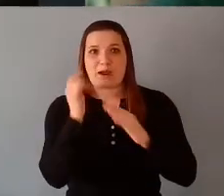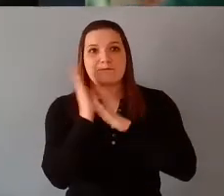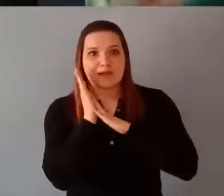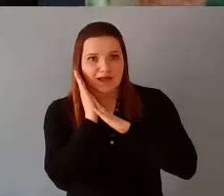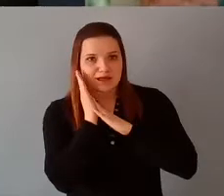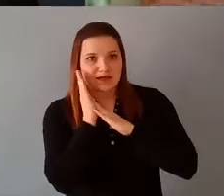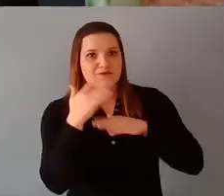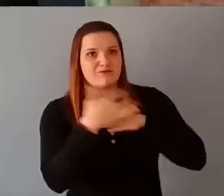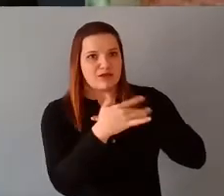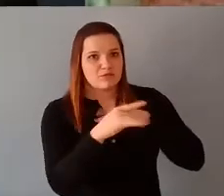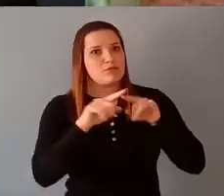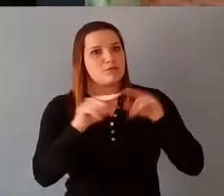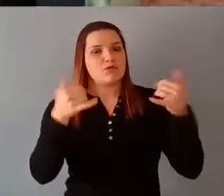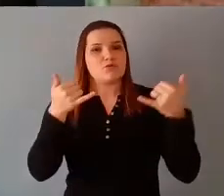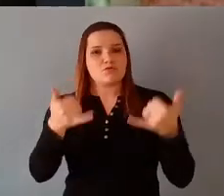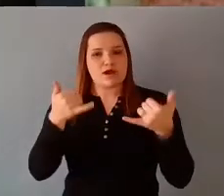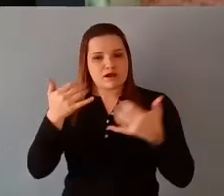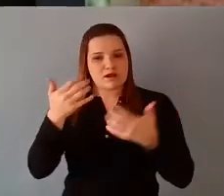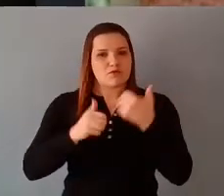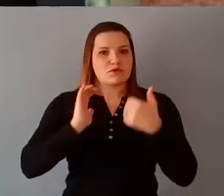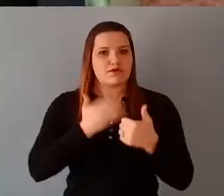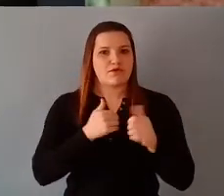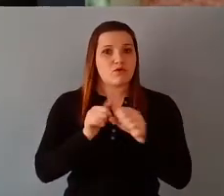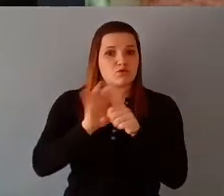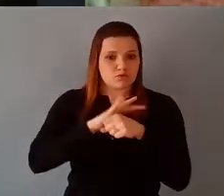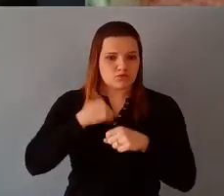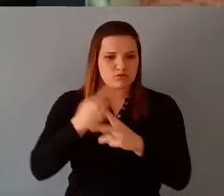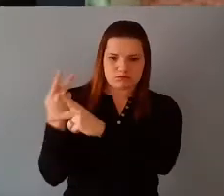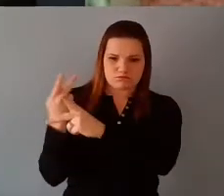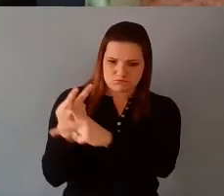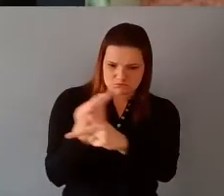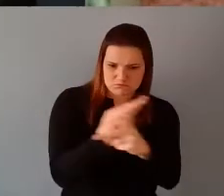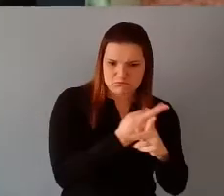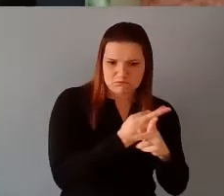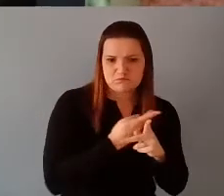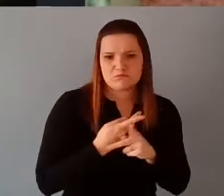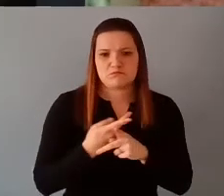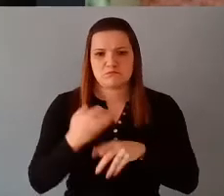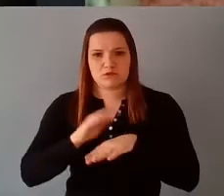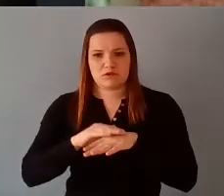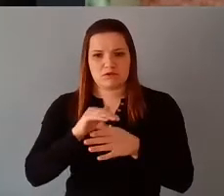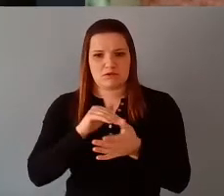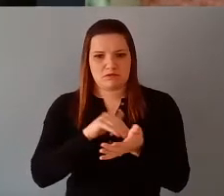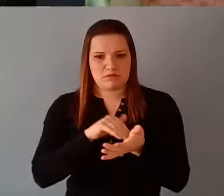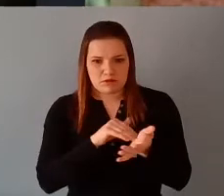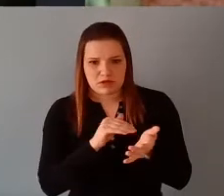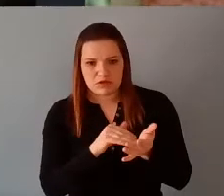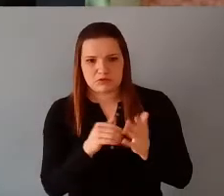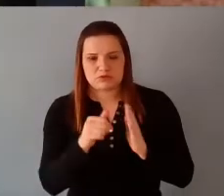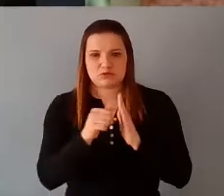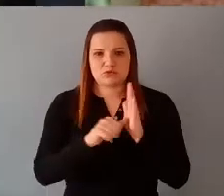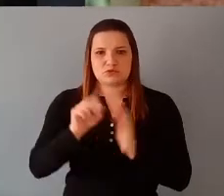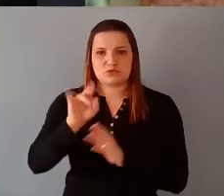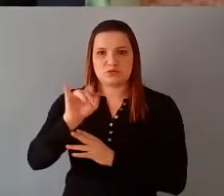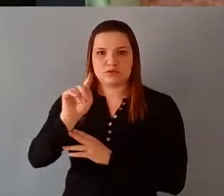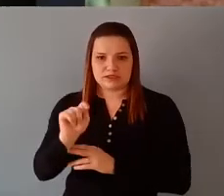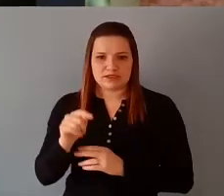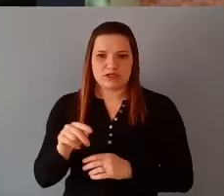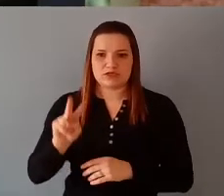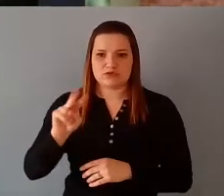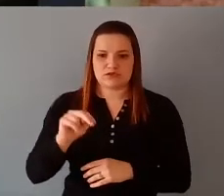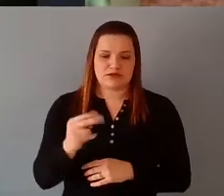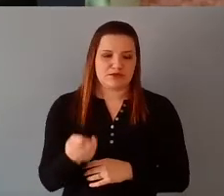COVID patients we are taking care of either on a medical surgical unit like 2 North or 2 South or 3